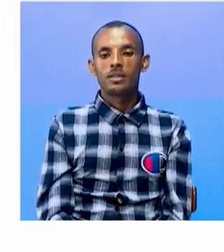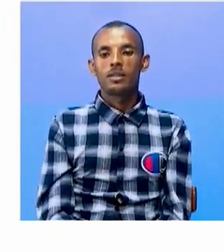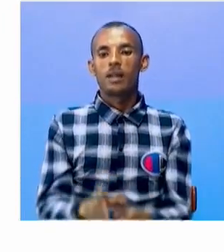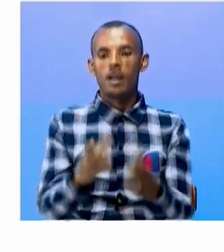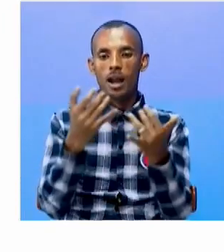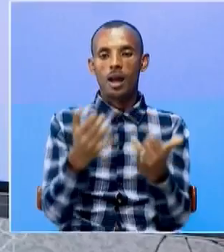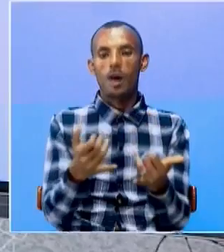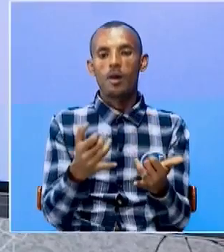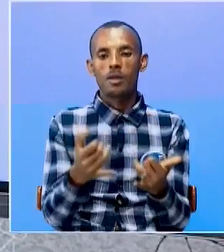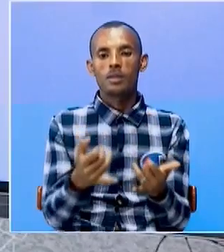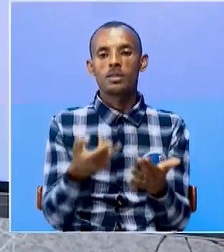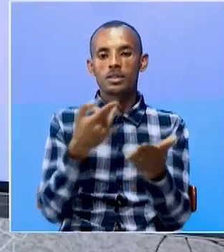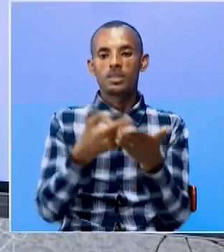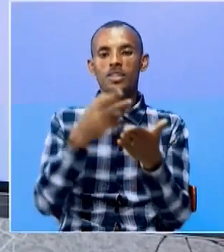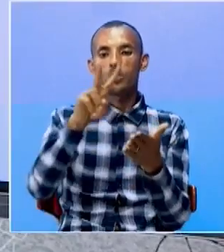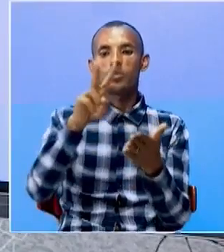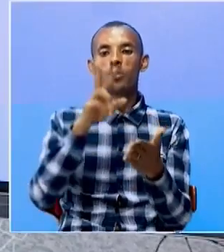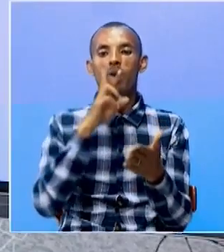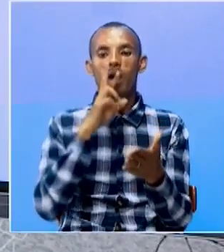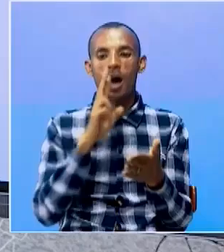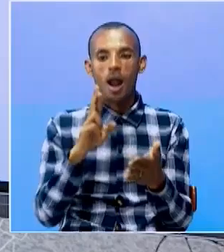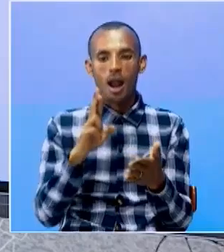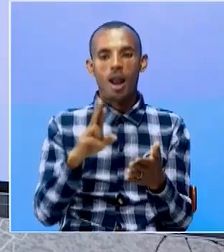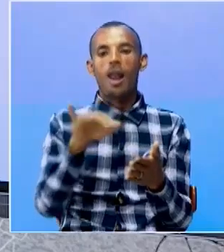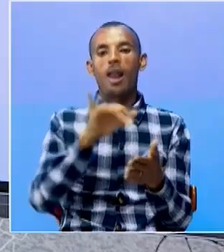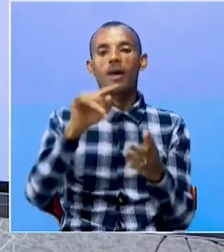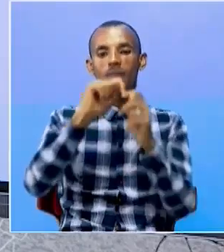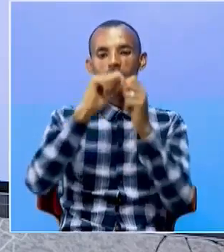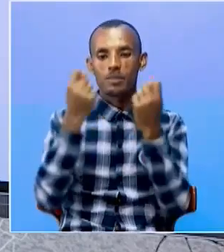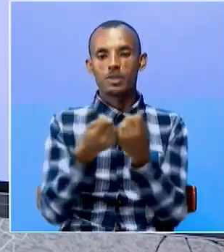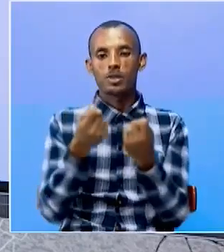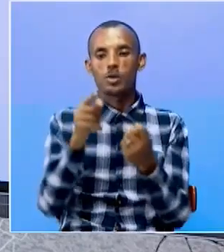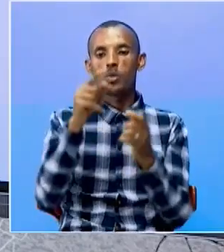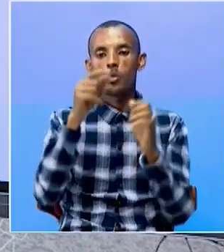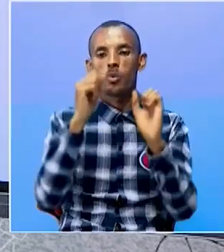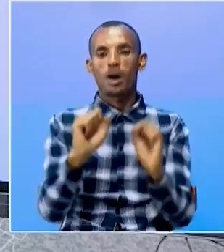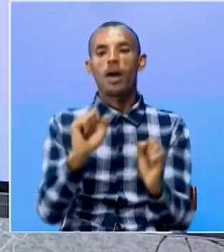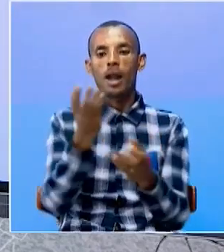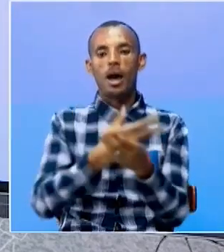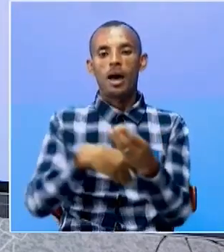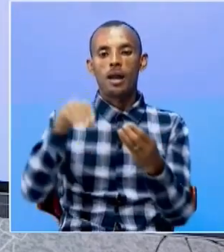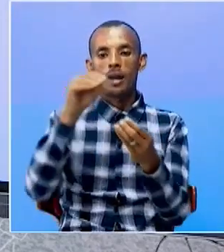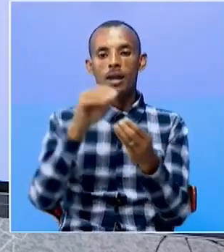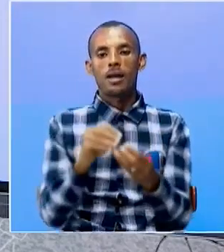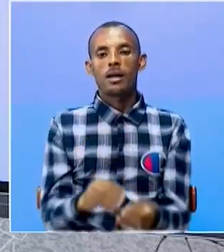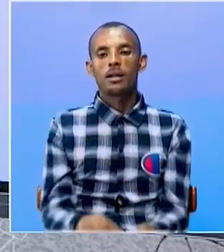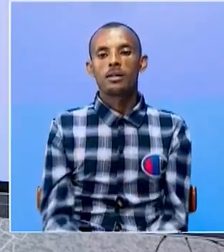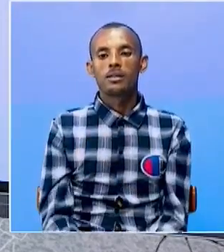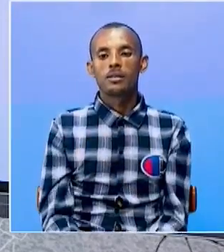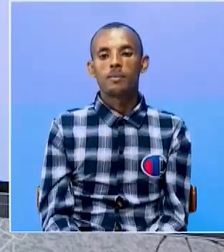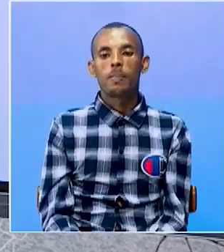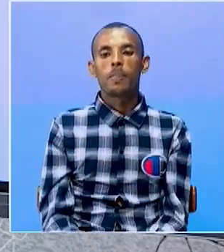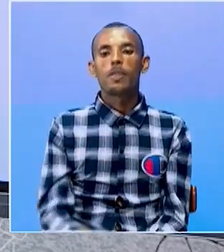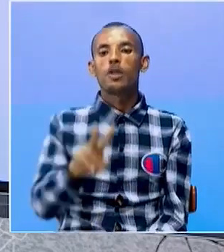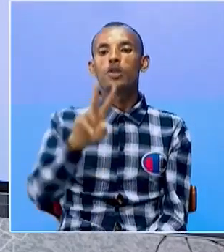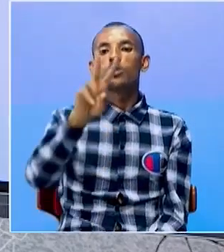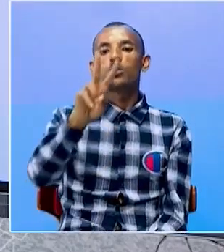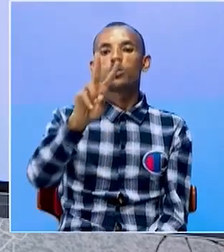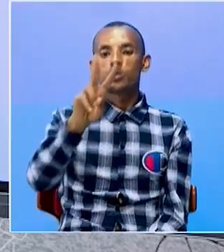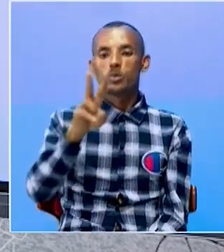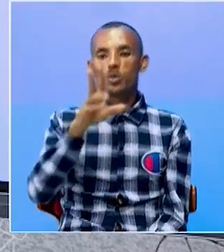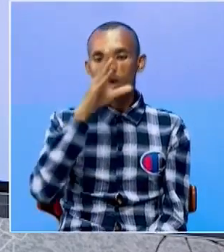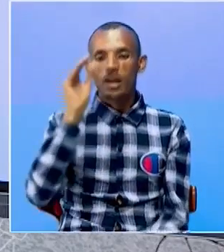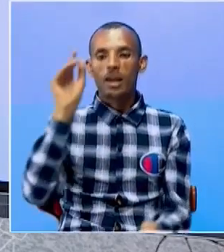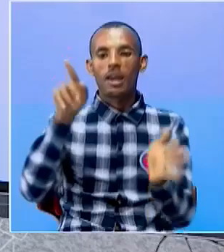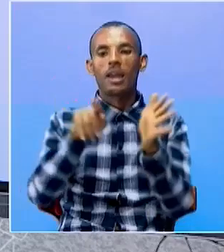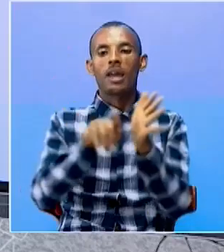Now, these two are like terms, so you can add their numerical coefficient, 2 and negative